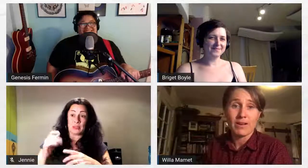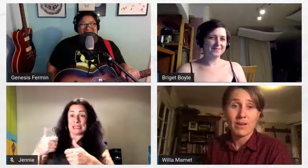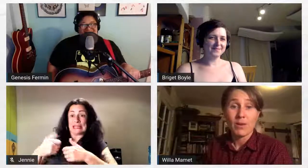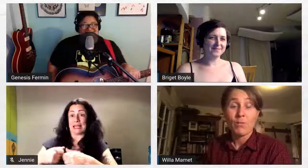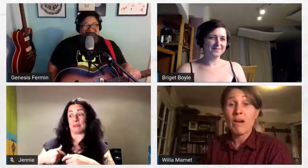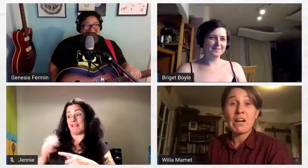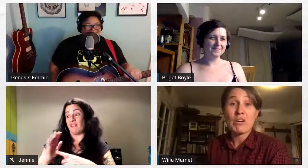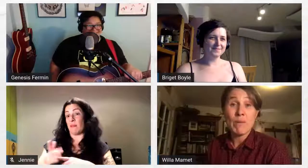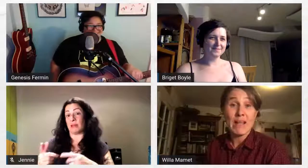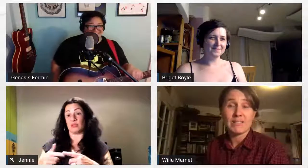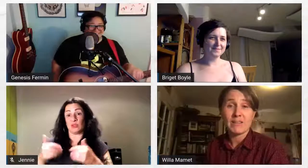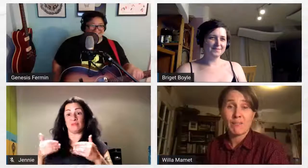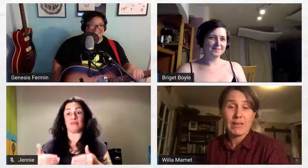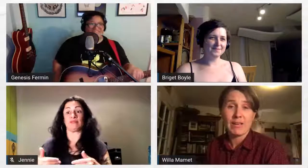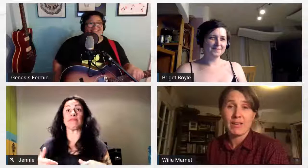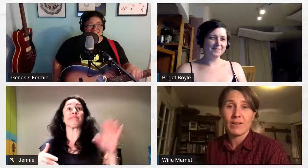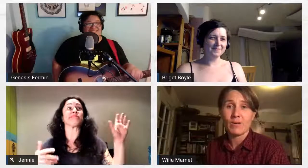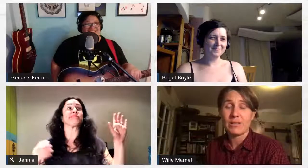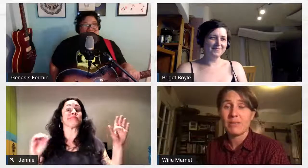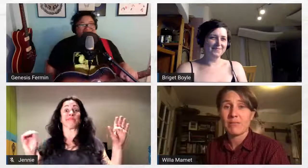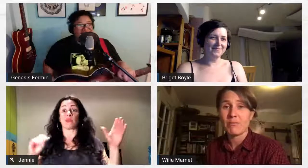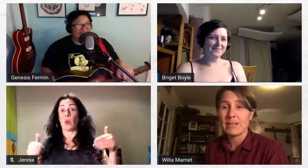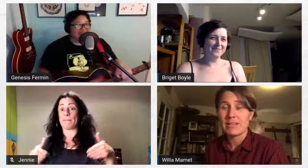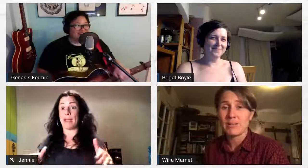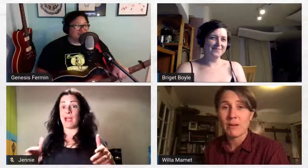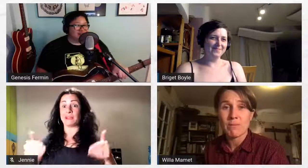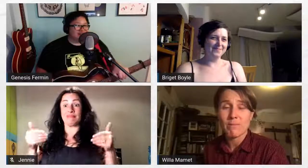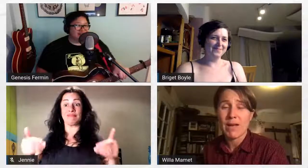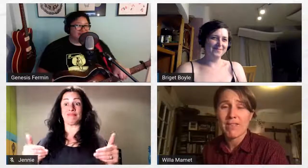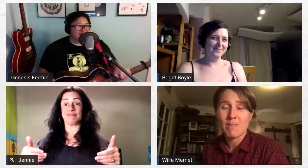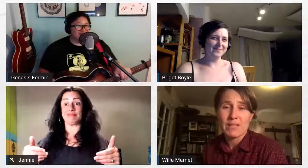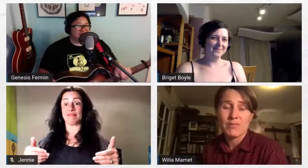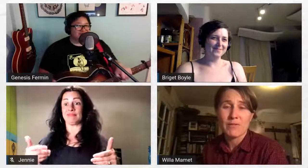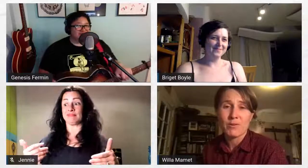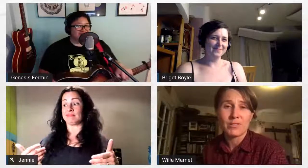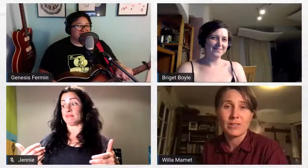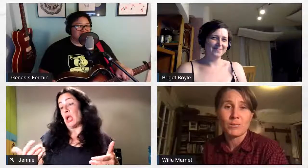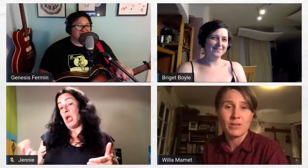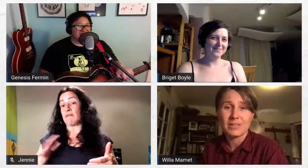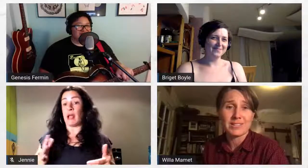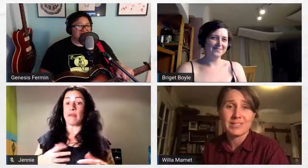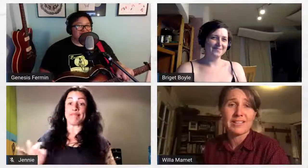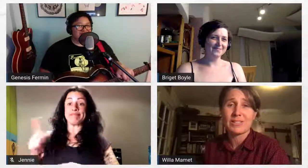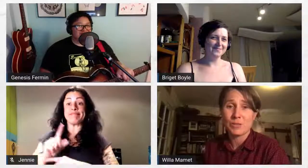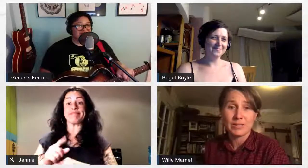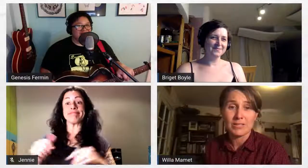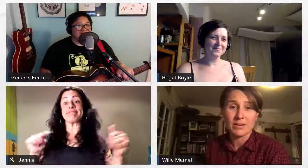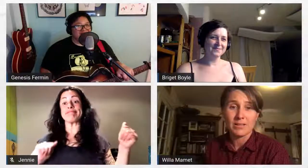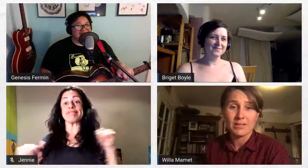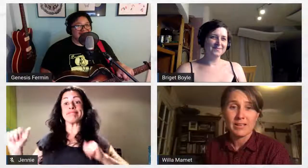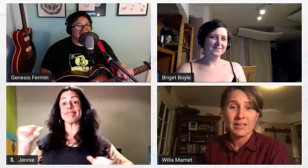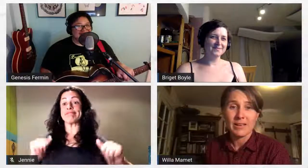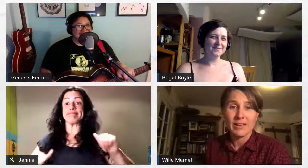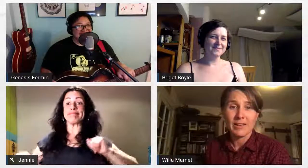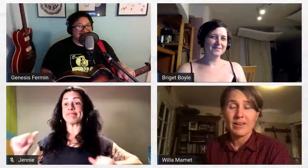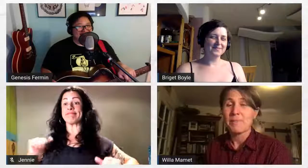go on, wearing no pants and being only vaguely interrupted by the best 5-year-old in the world and sing an exquisite